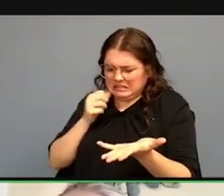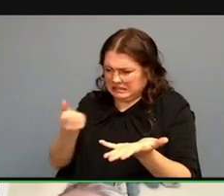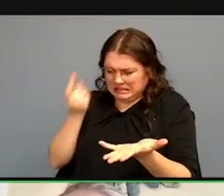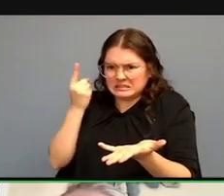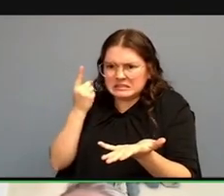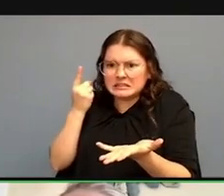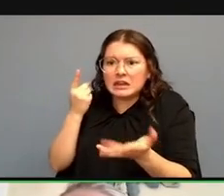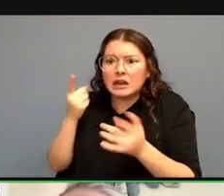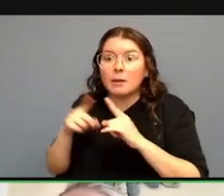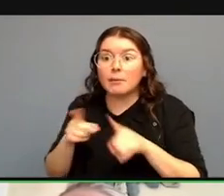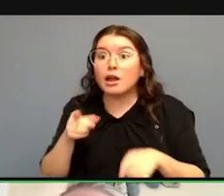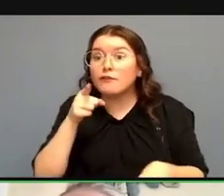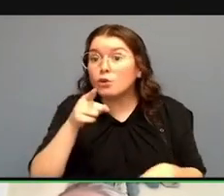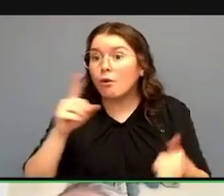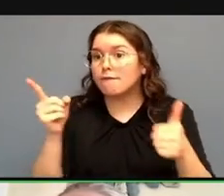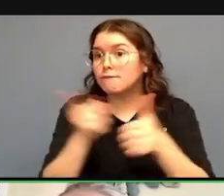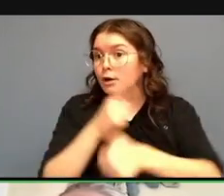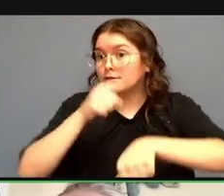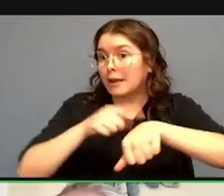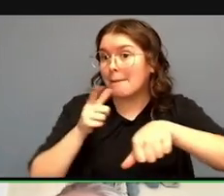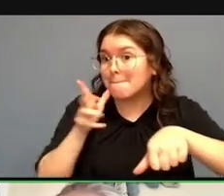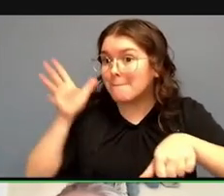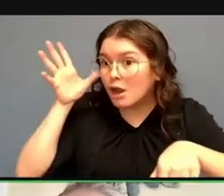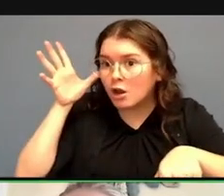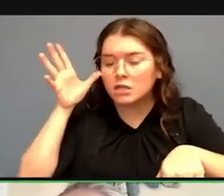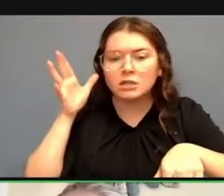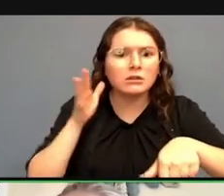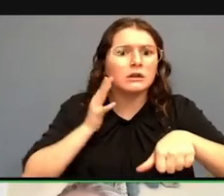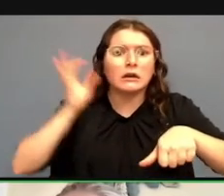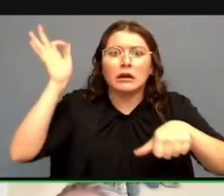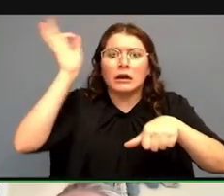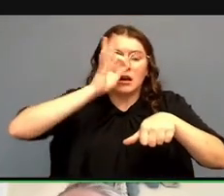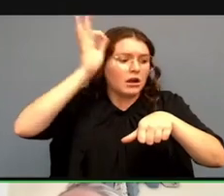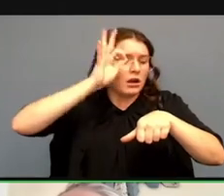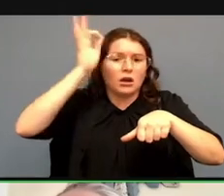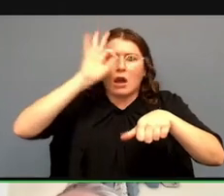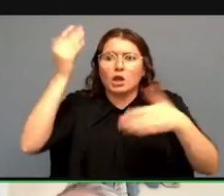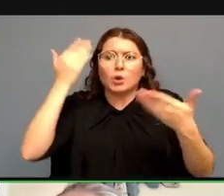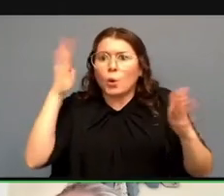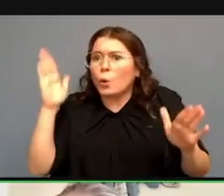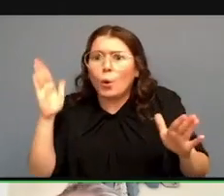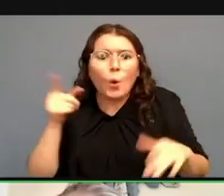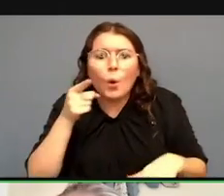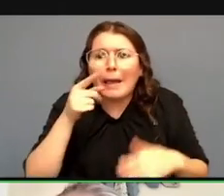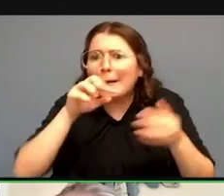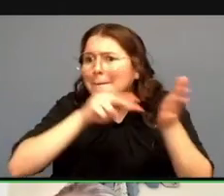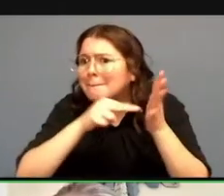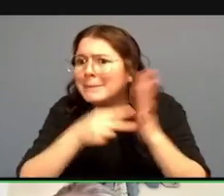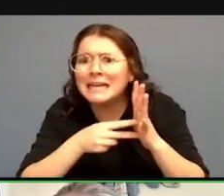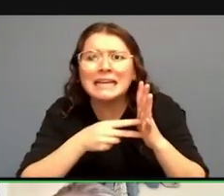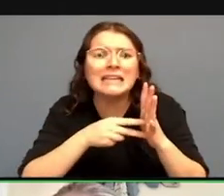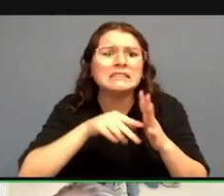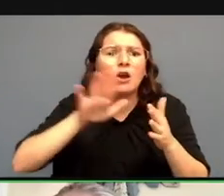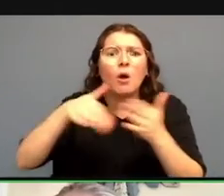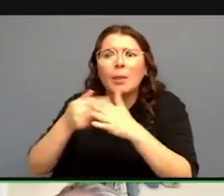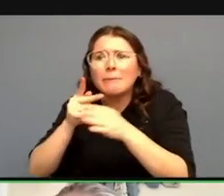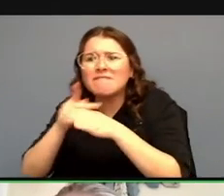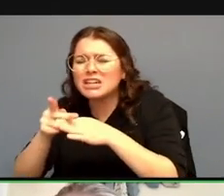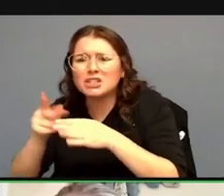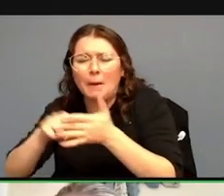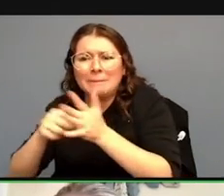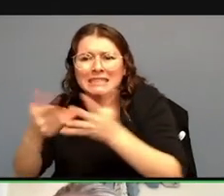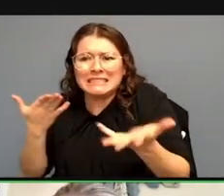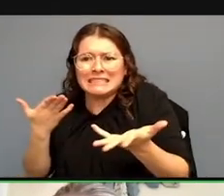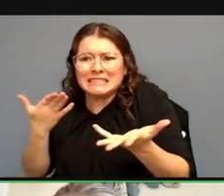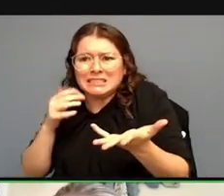are the first-time parent and you have no idea what any of these areas mean, you have no idea what any of those professions mean, whoever